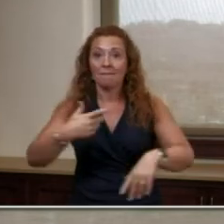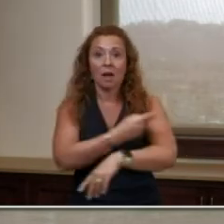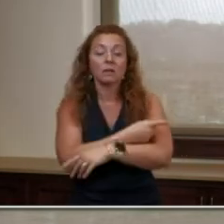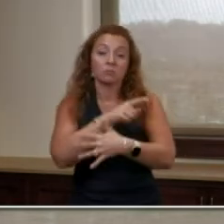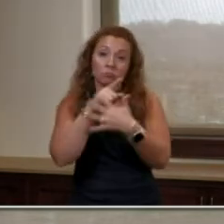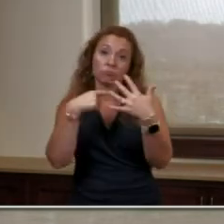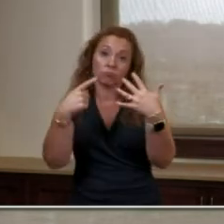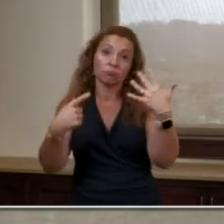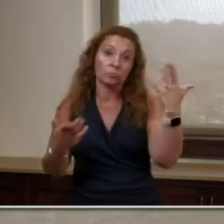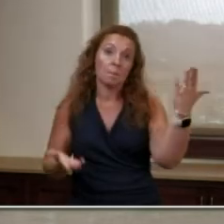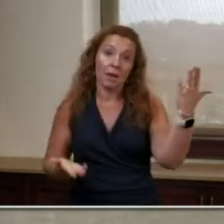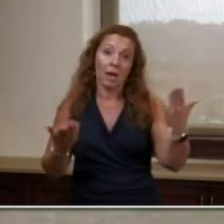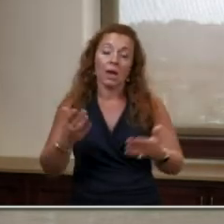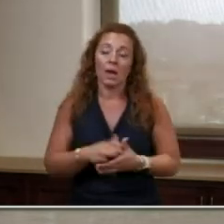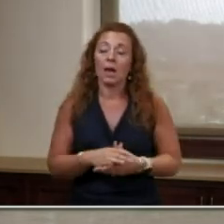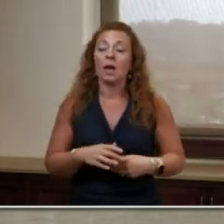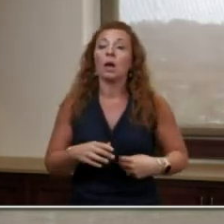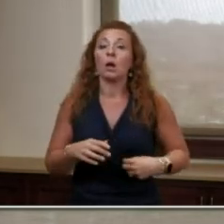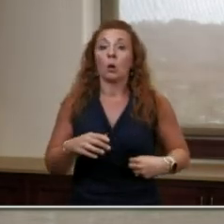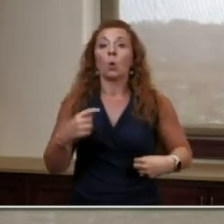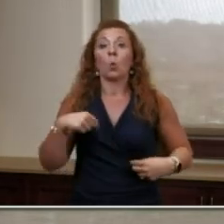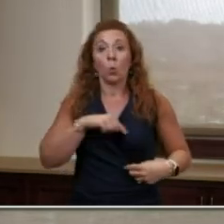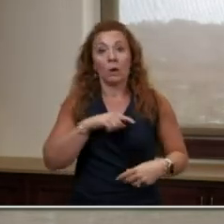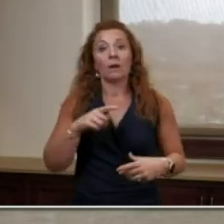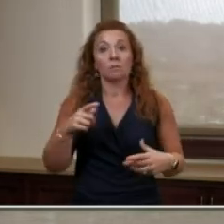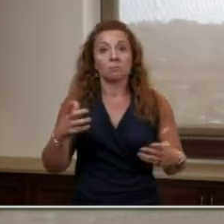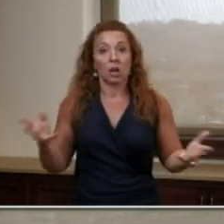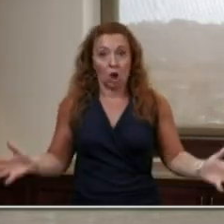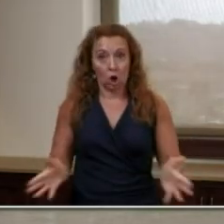things along those lines. But we've encouraged people to get